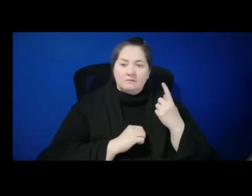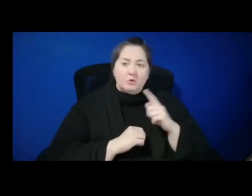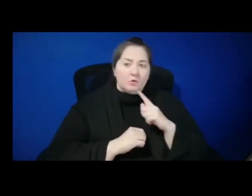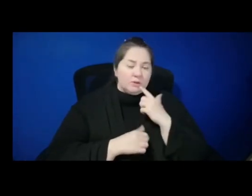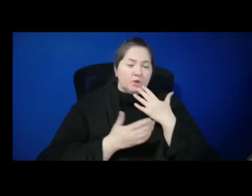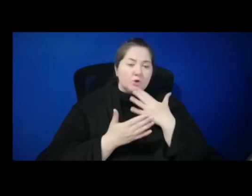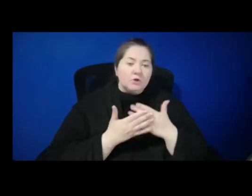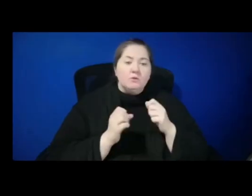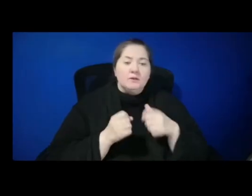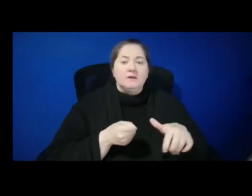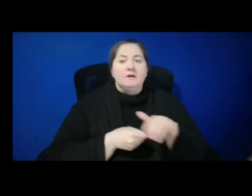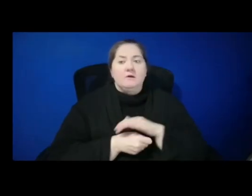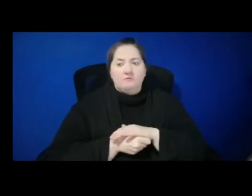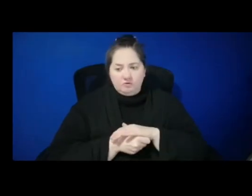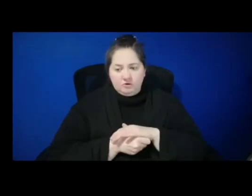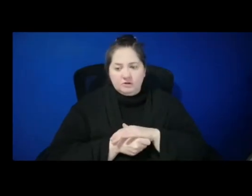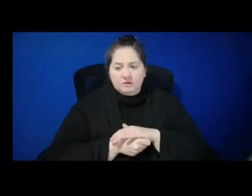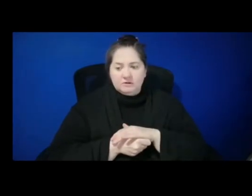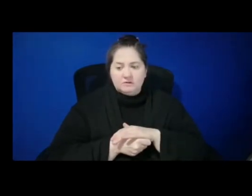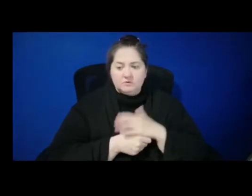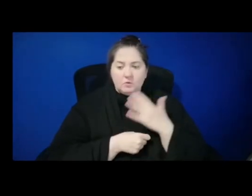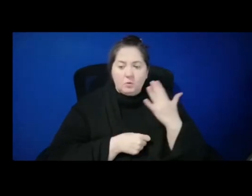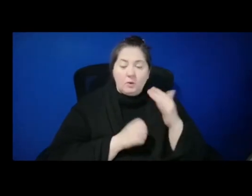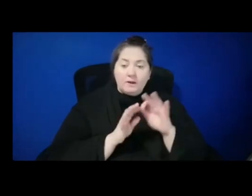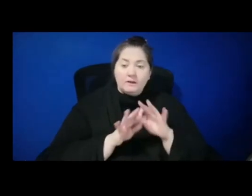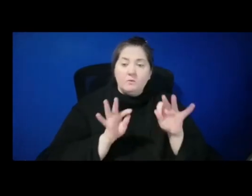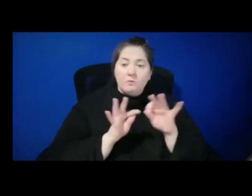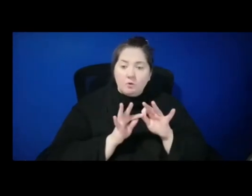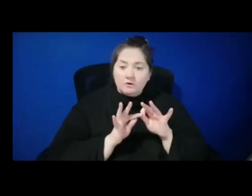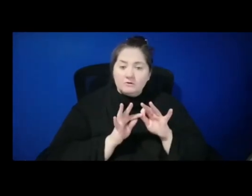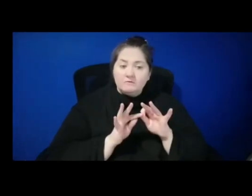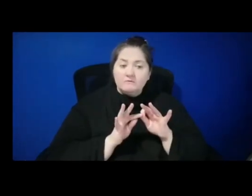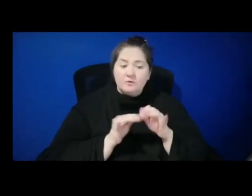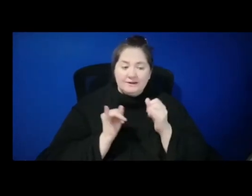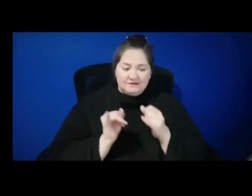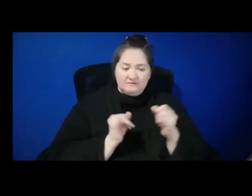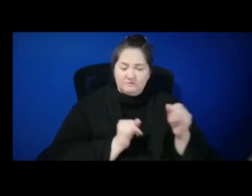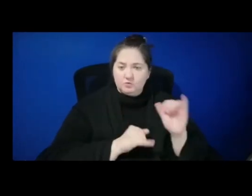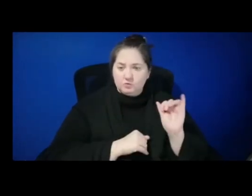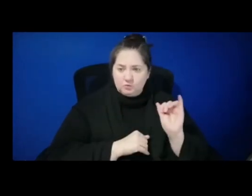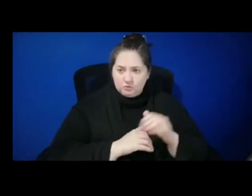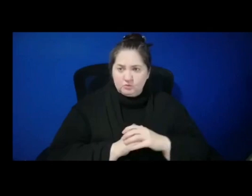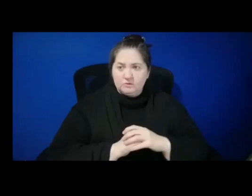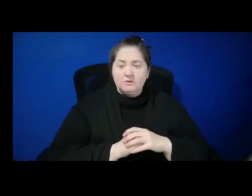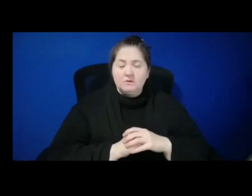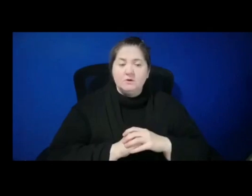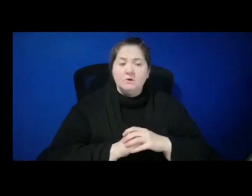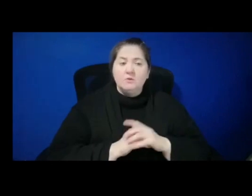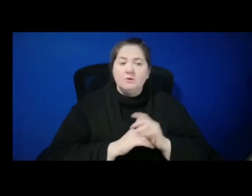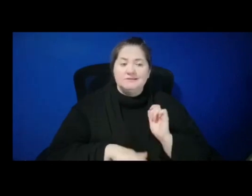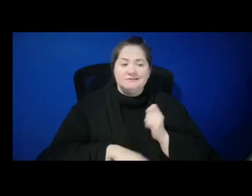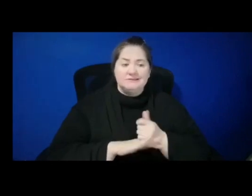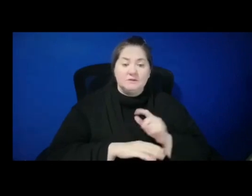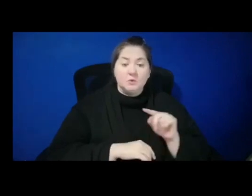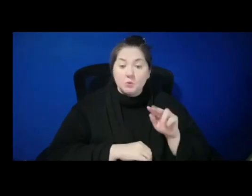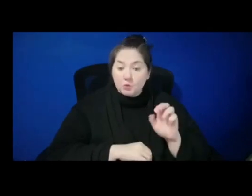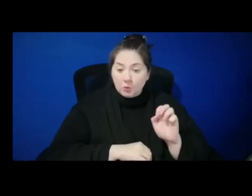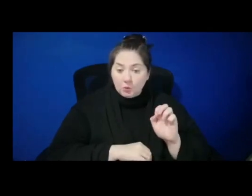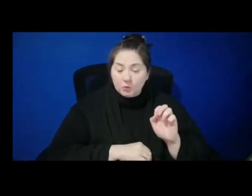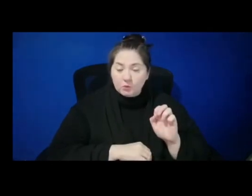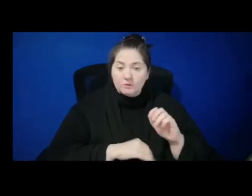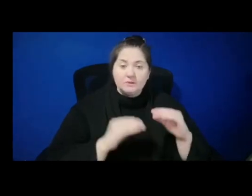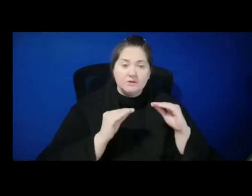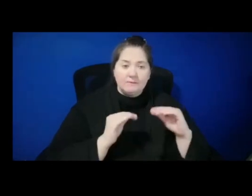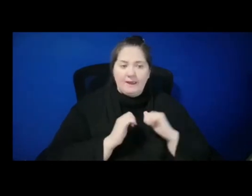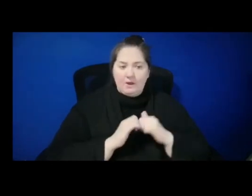if we could cover it as to why it's so important for our individuals, because we're setting the tone and we're teaching them how